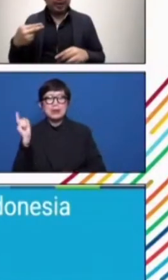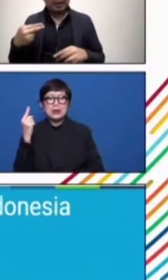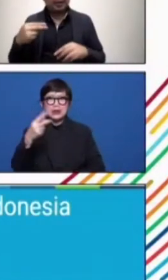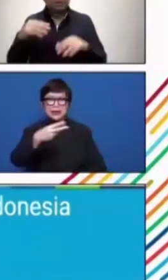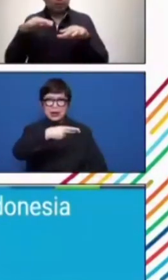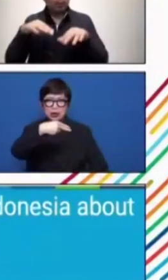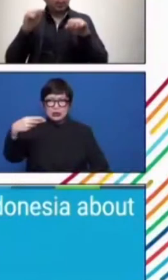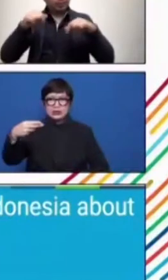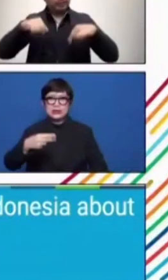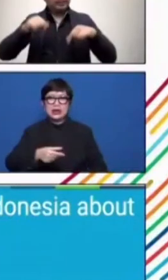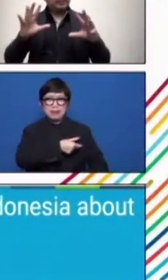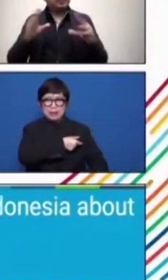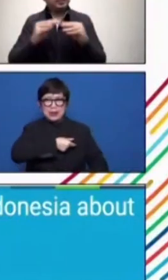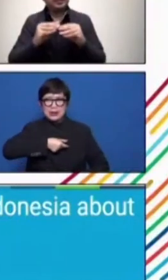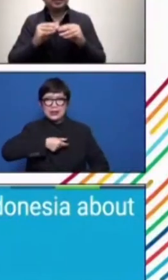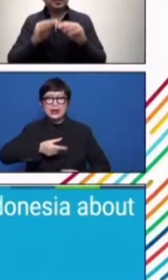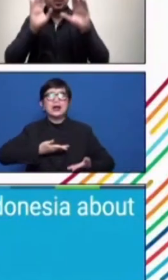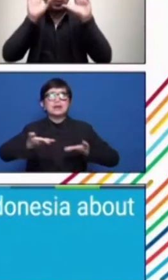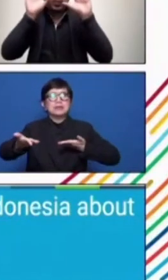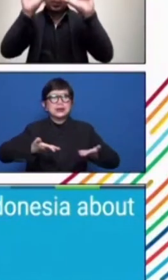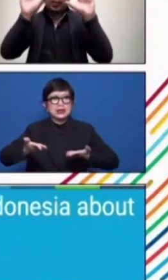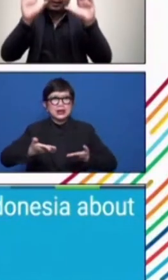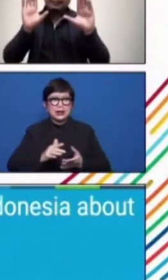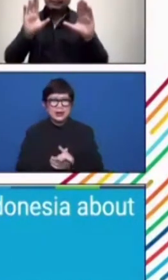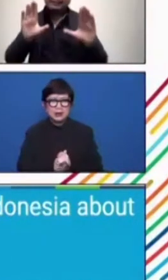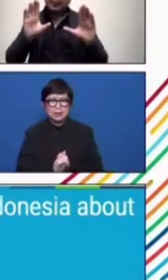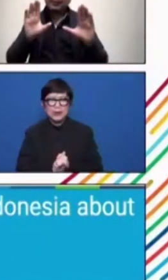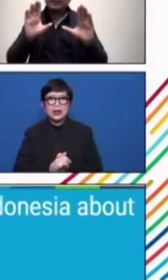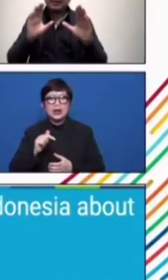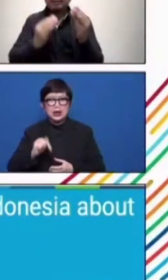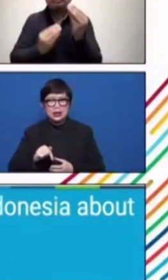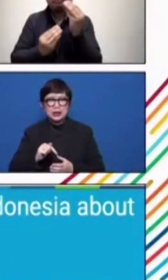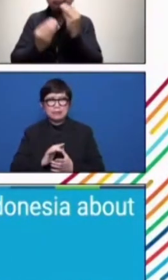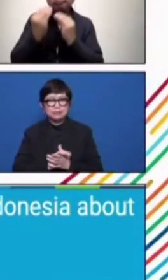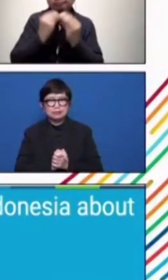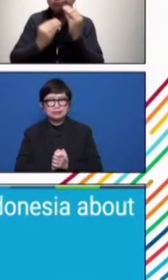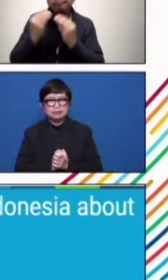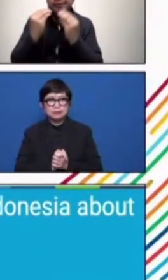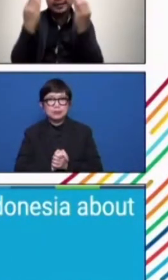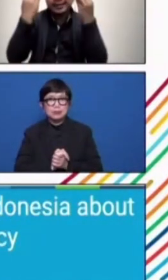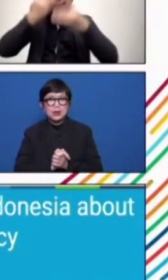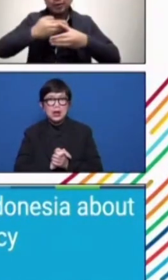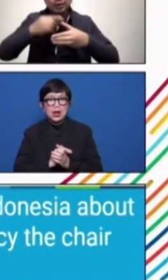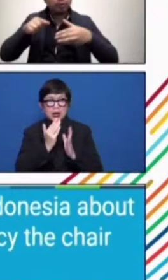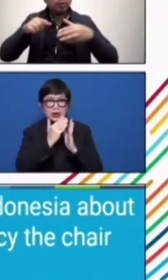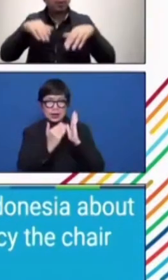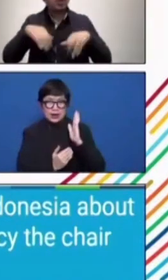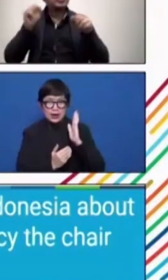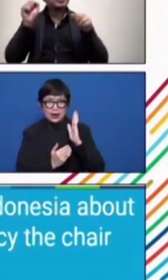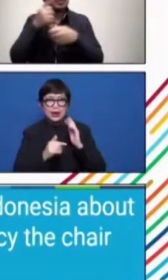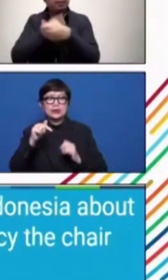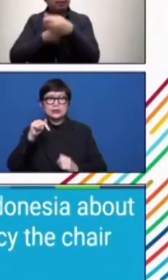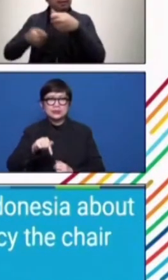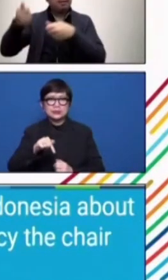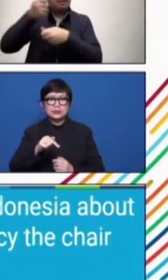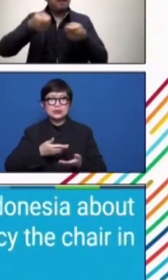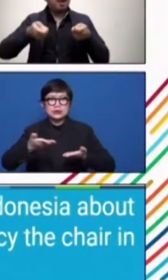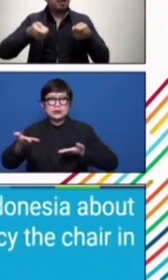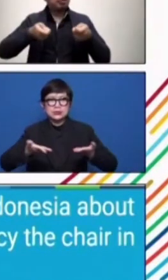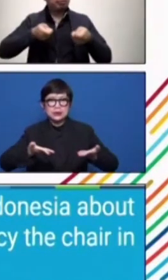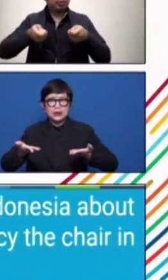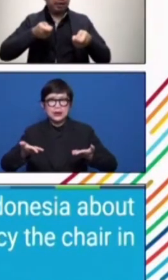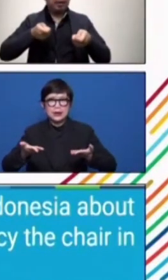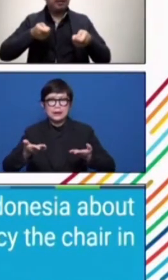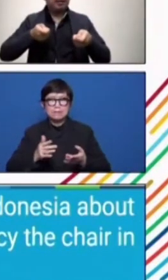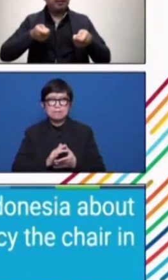this wonderful Gala dinner that will be hosted by By Her Excellency the chair uh in in